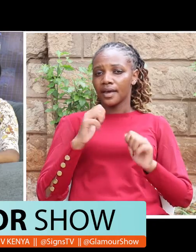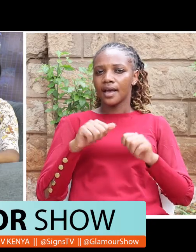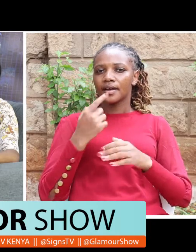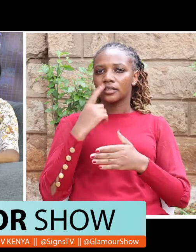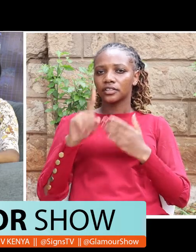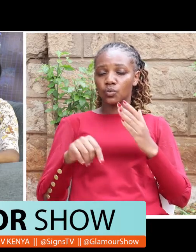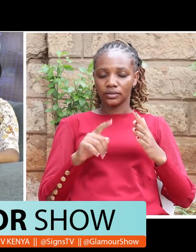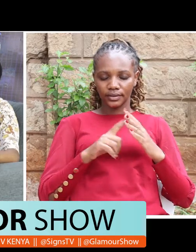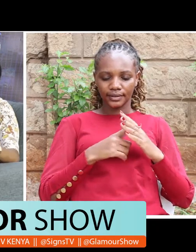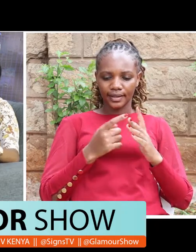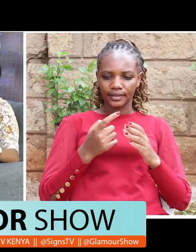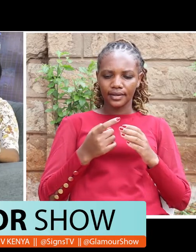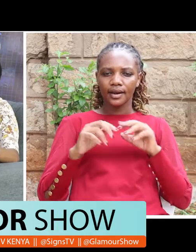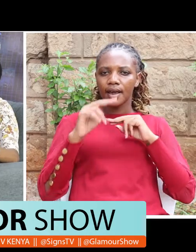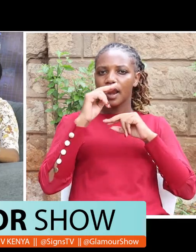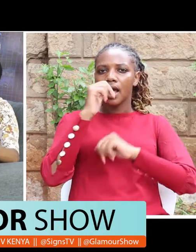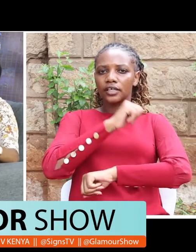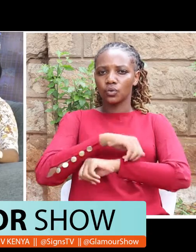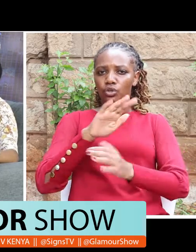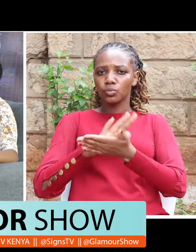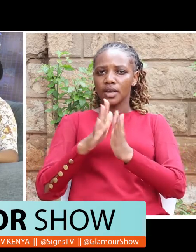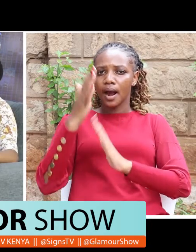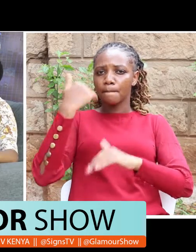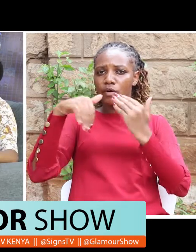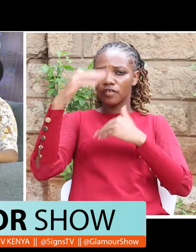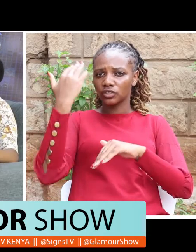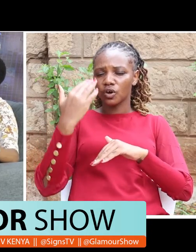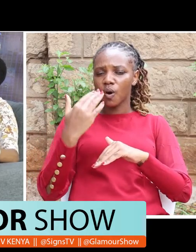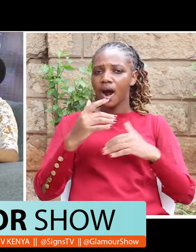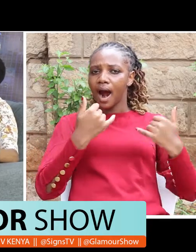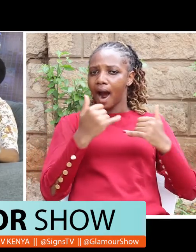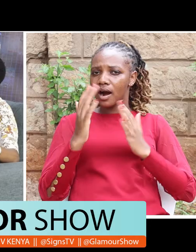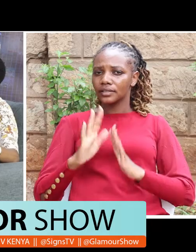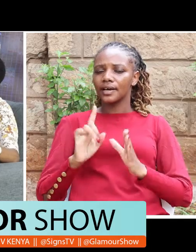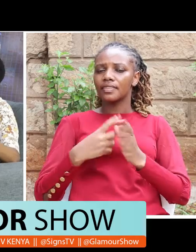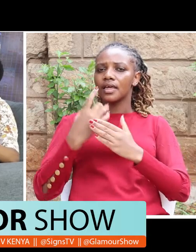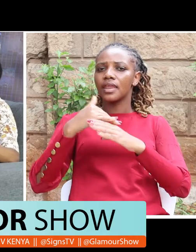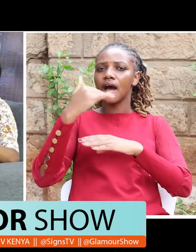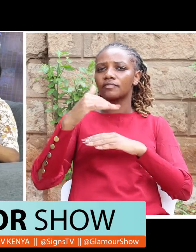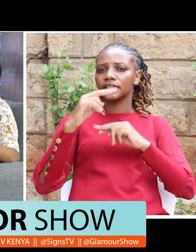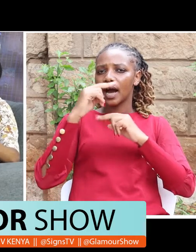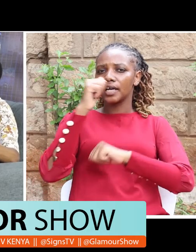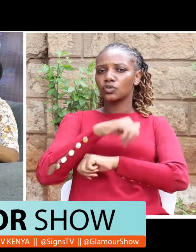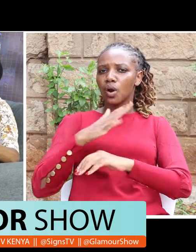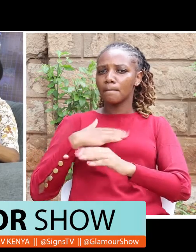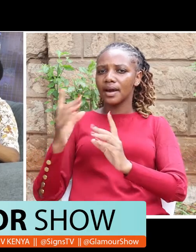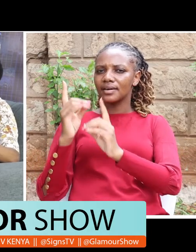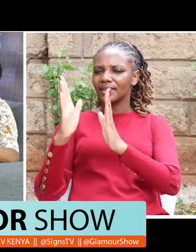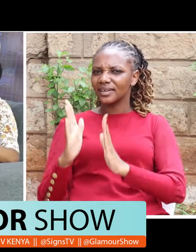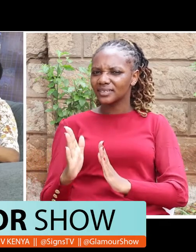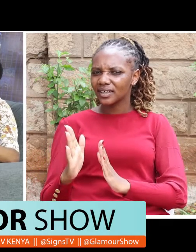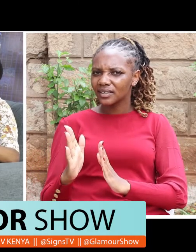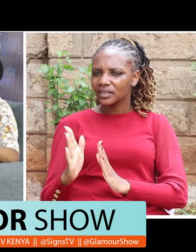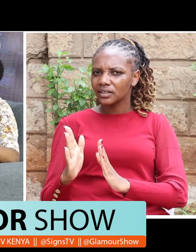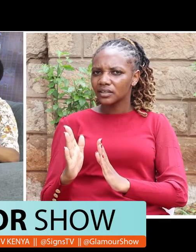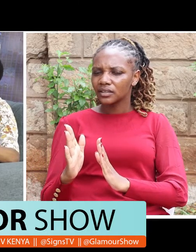would say it started in high school to be a professional actor. Where after high school, the director who used to direct me in drama